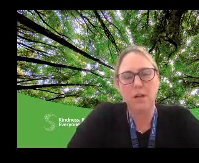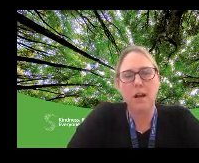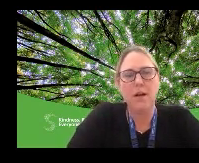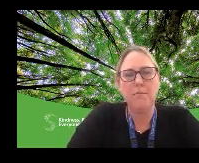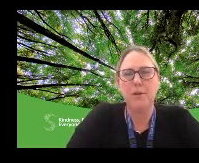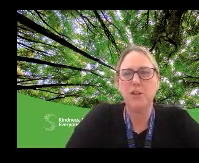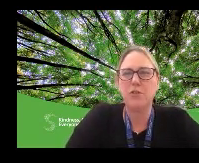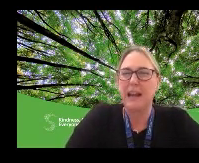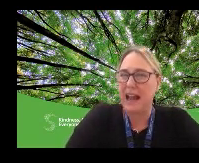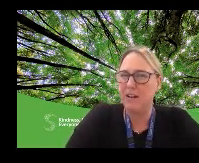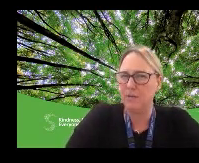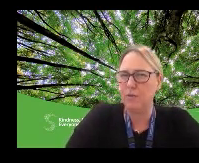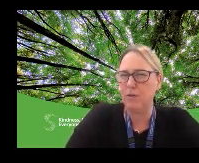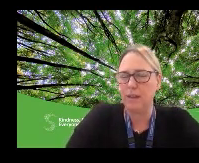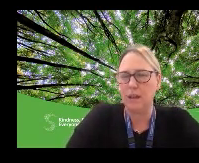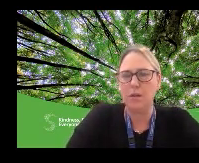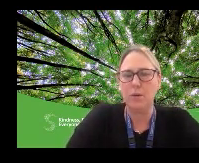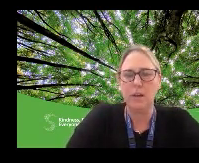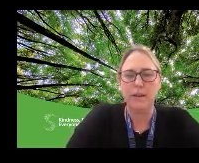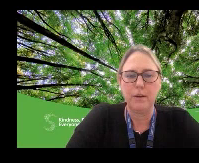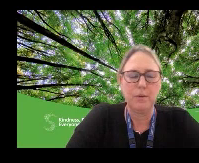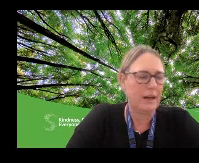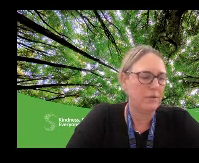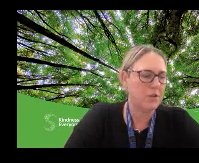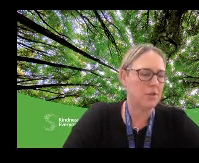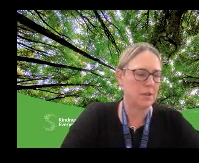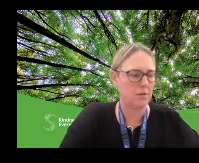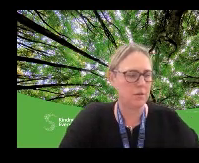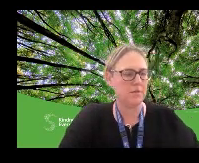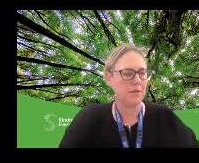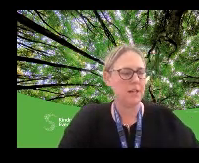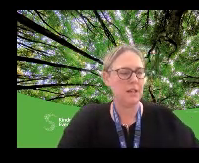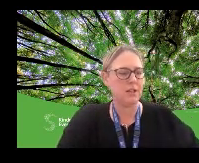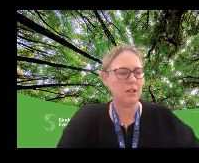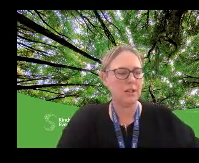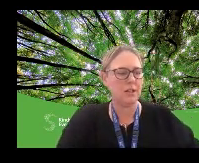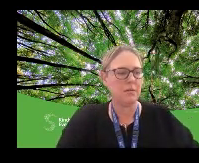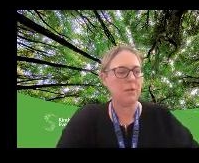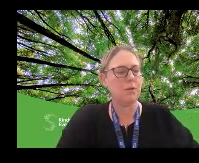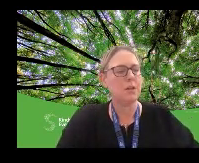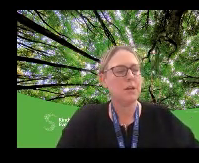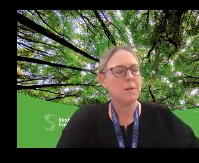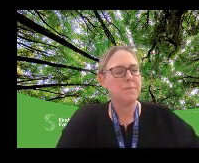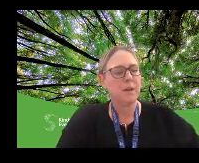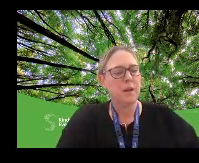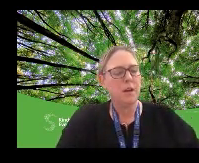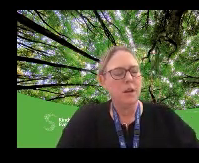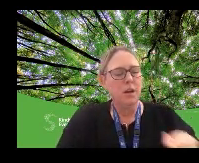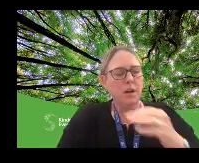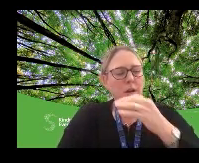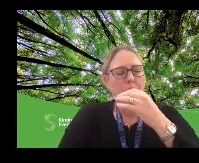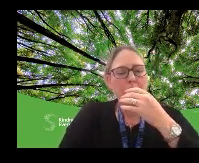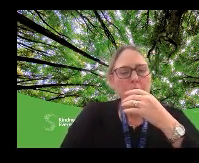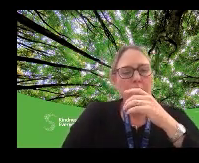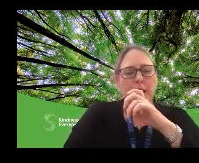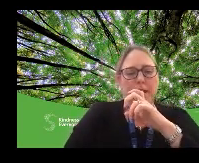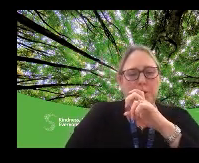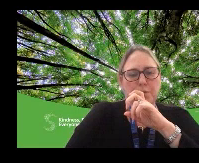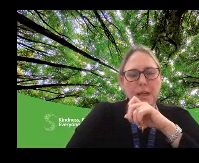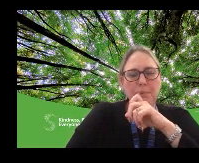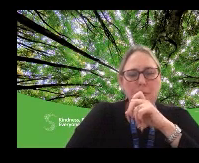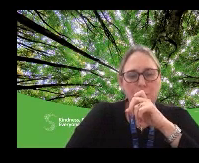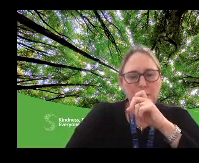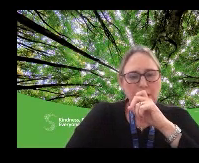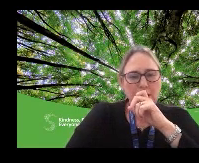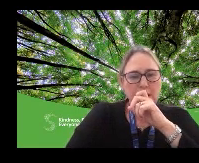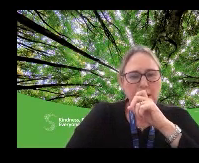the moment. Version 3 and 4, I think, were they without choosing autism and ADHD as a tick box. I think